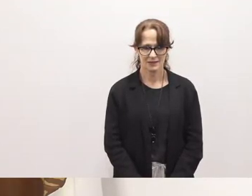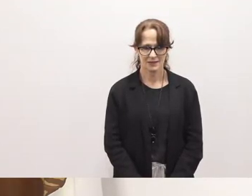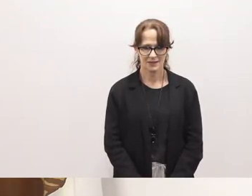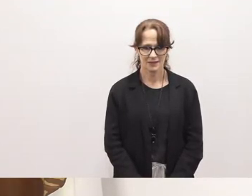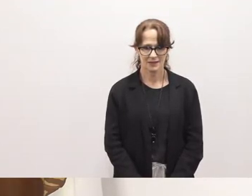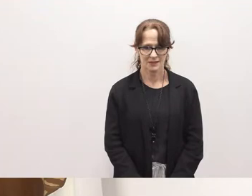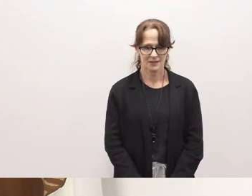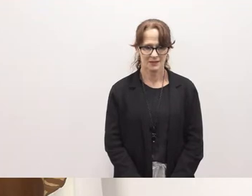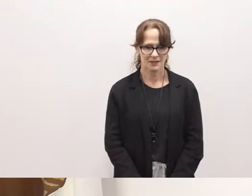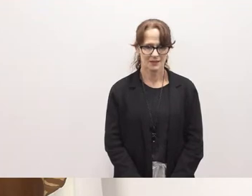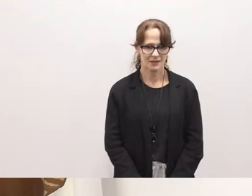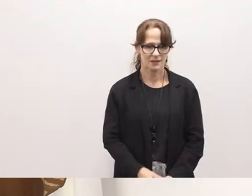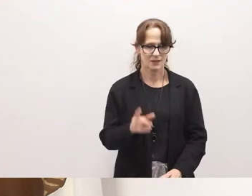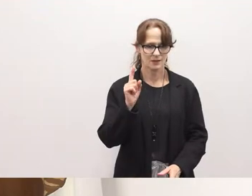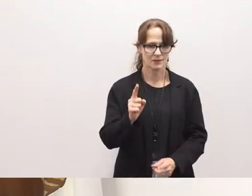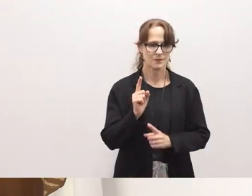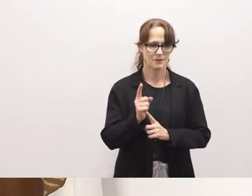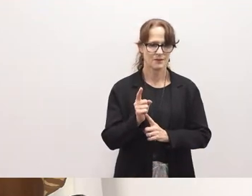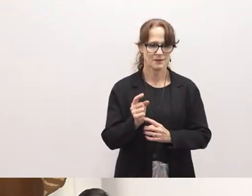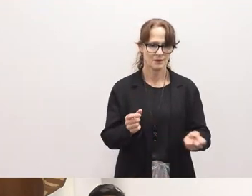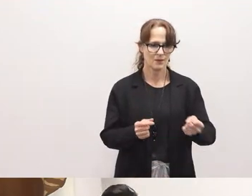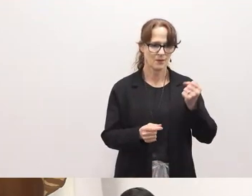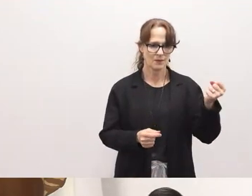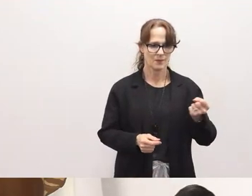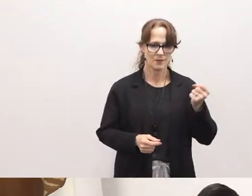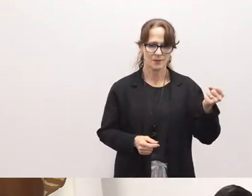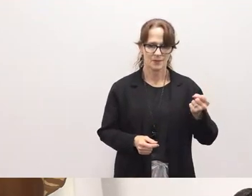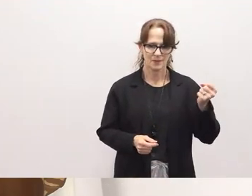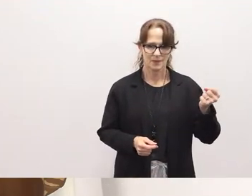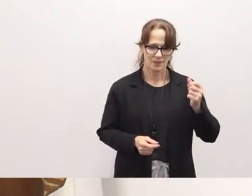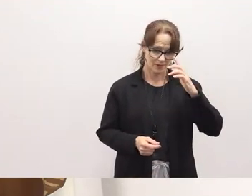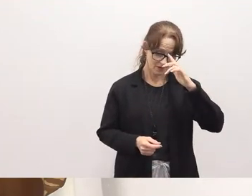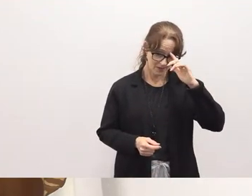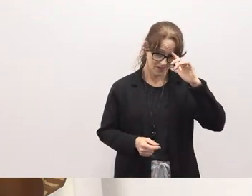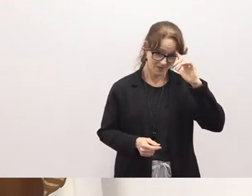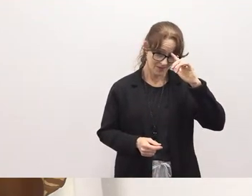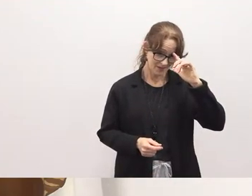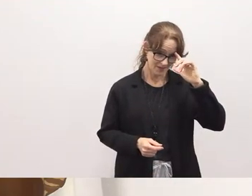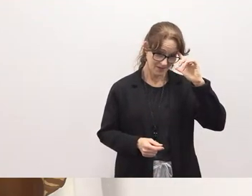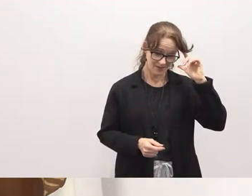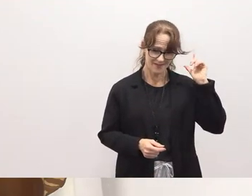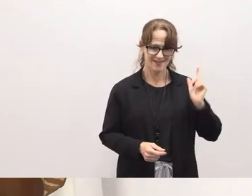Un momento. Hold on.